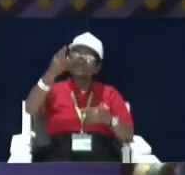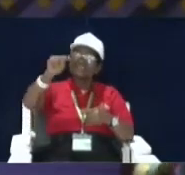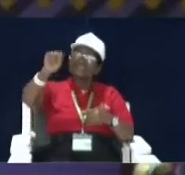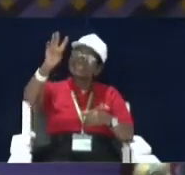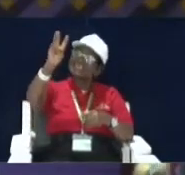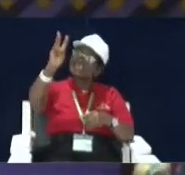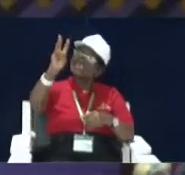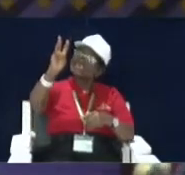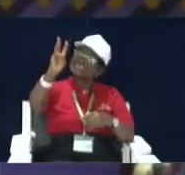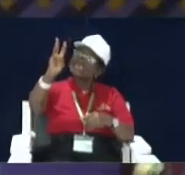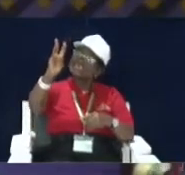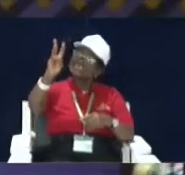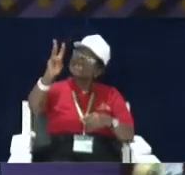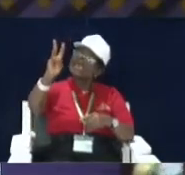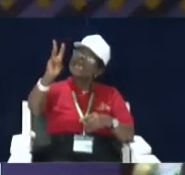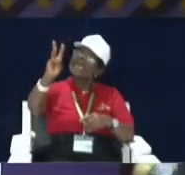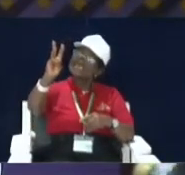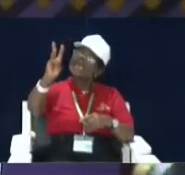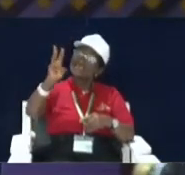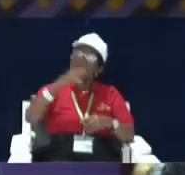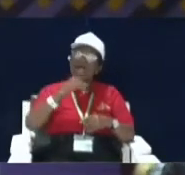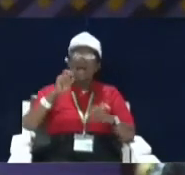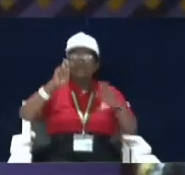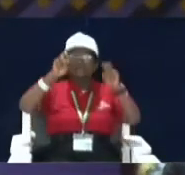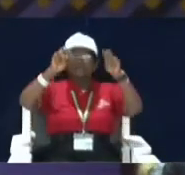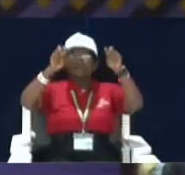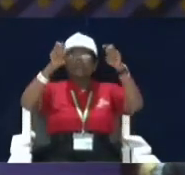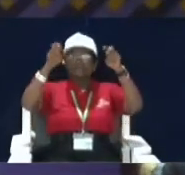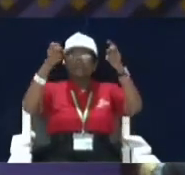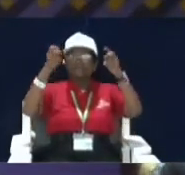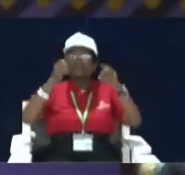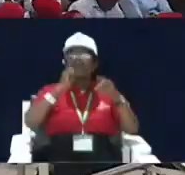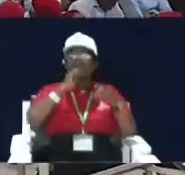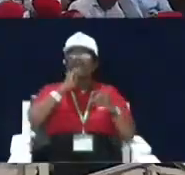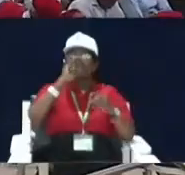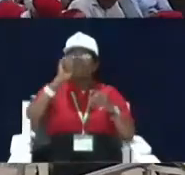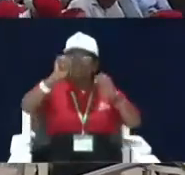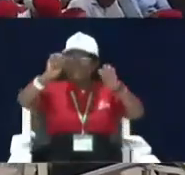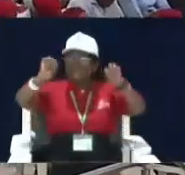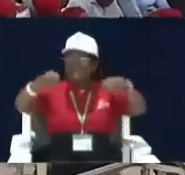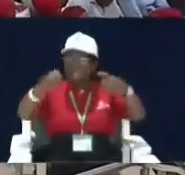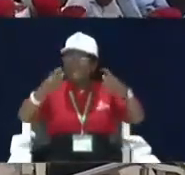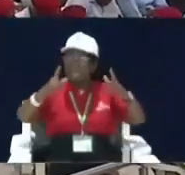And their theme is enlarge.